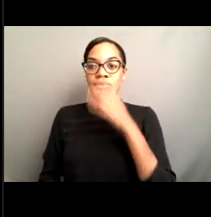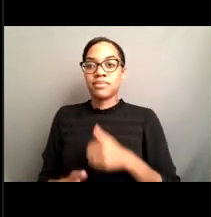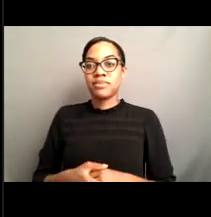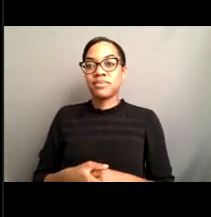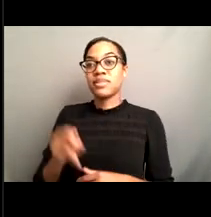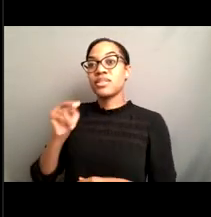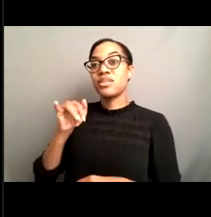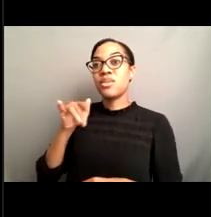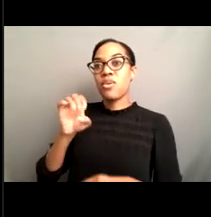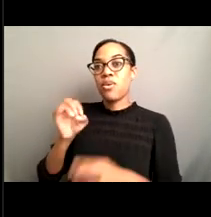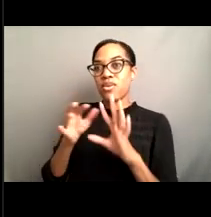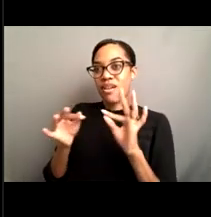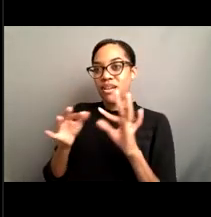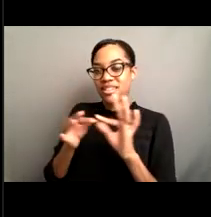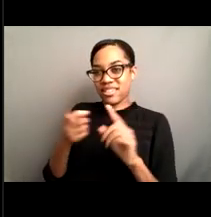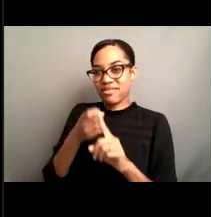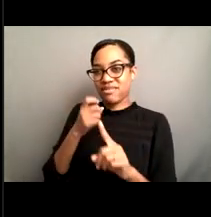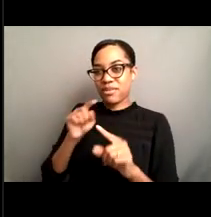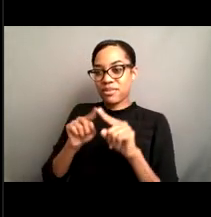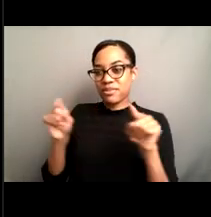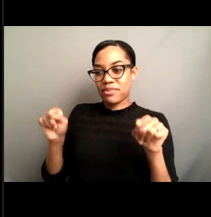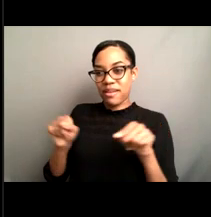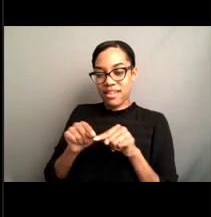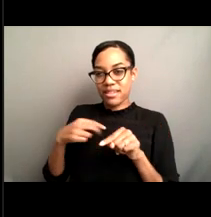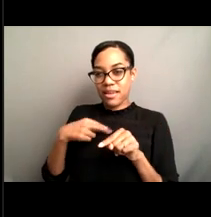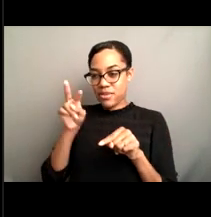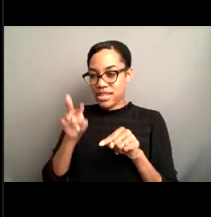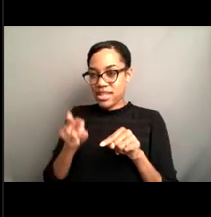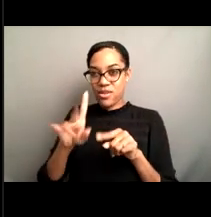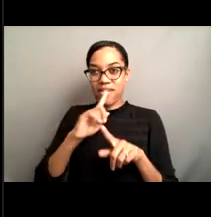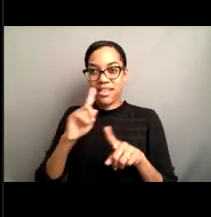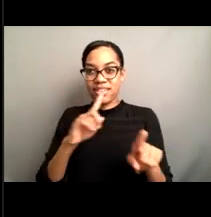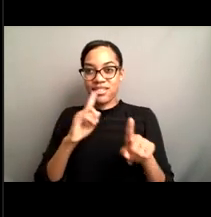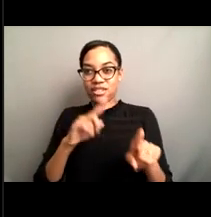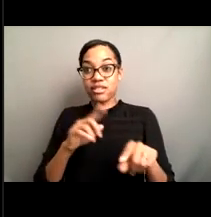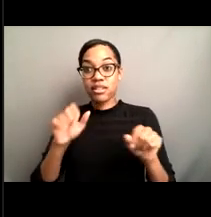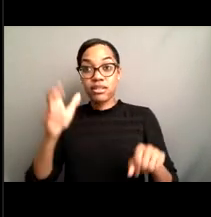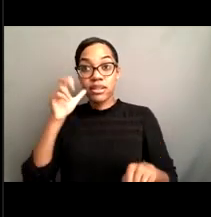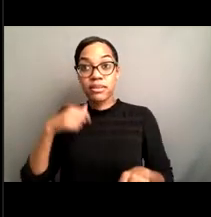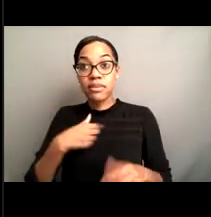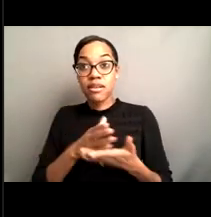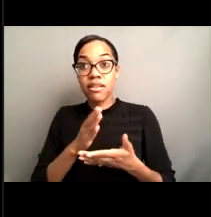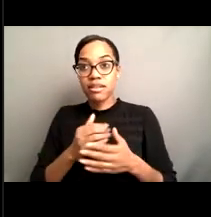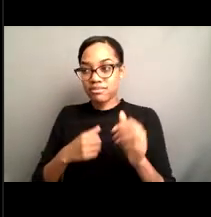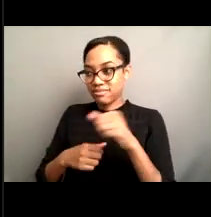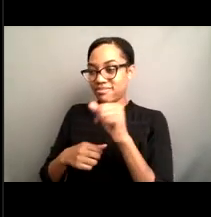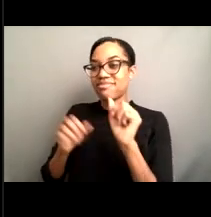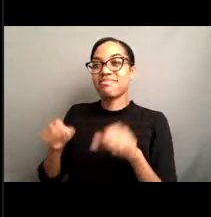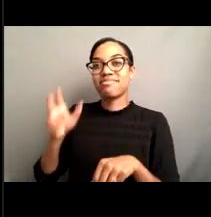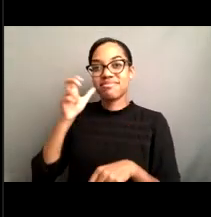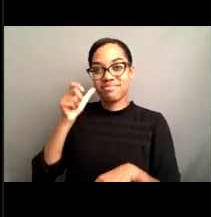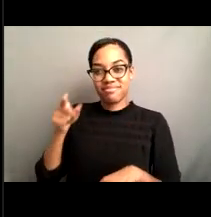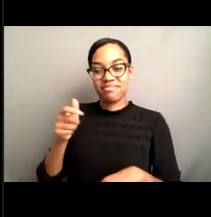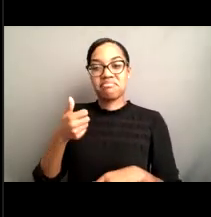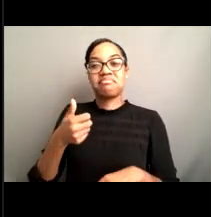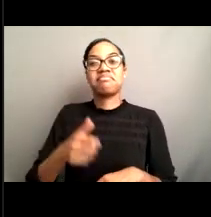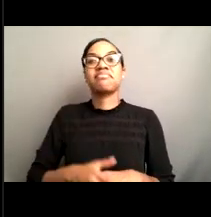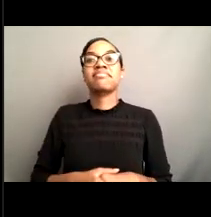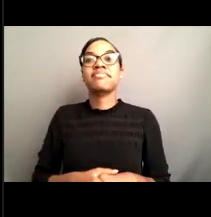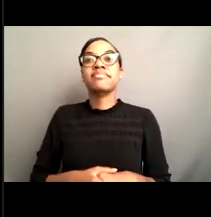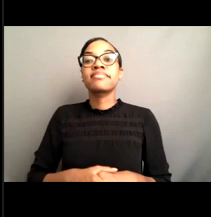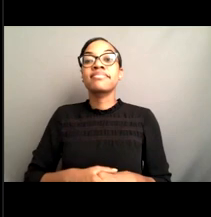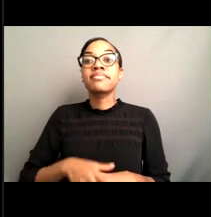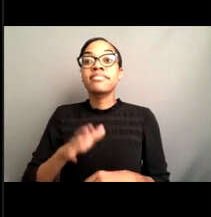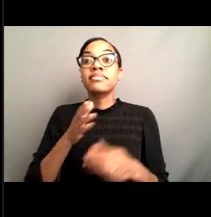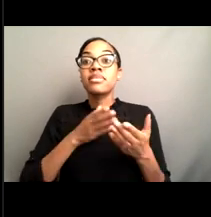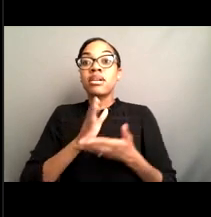Okay, this is Nicole from the chat box. Can you hear me all right, Jeff? Yes? Yeah, I hear you great. All